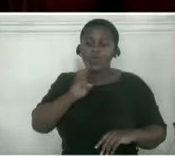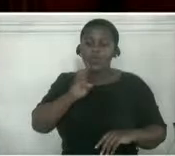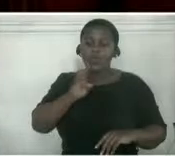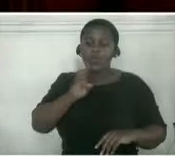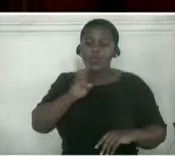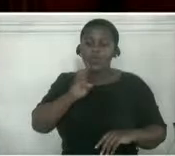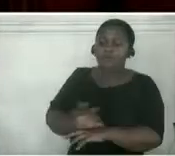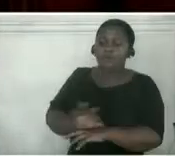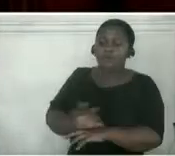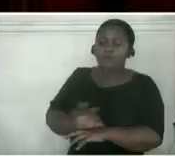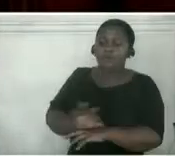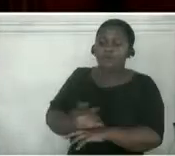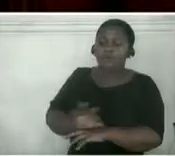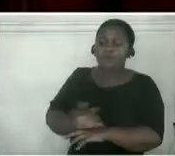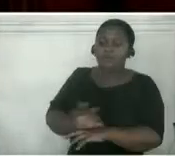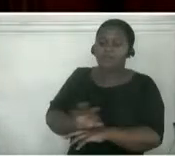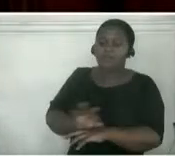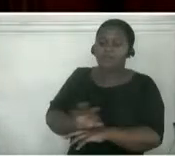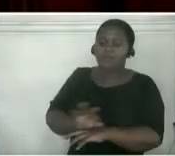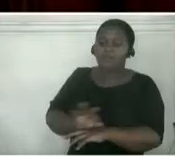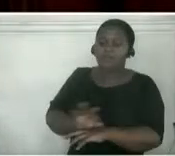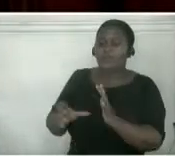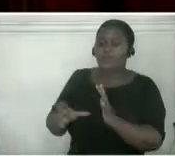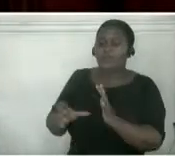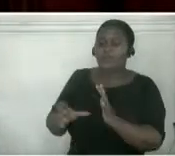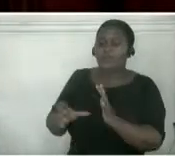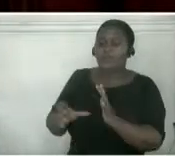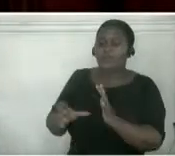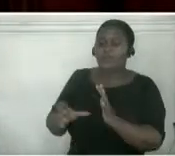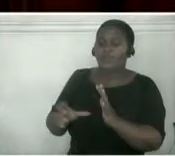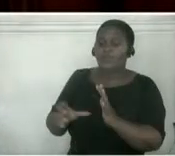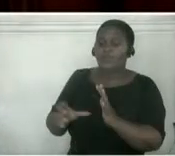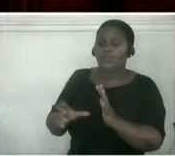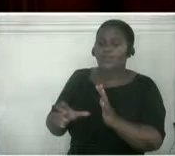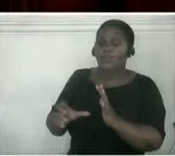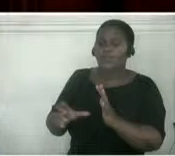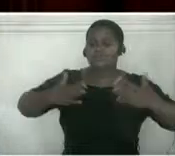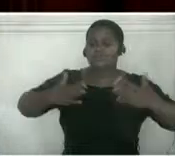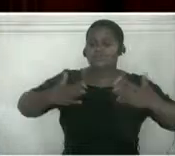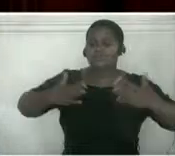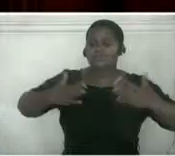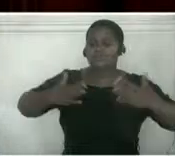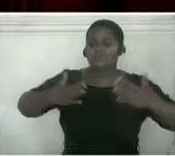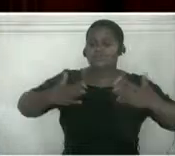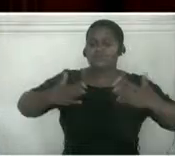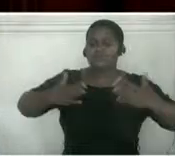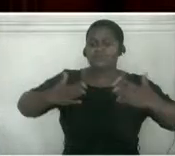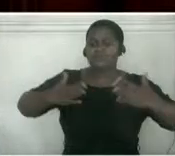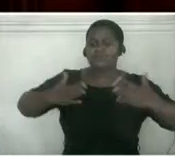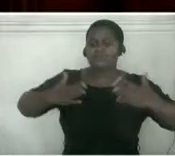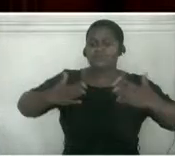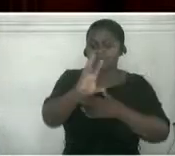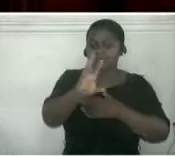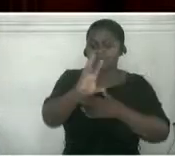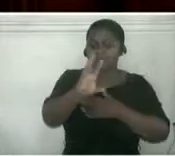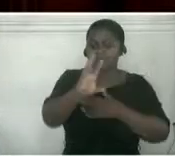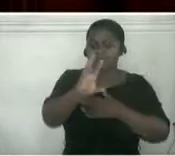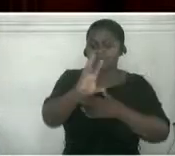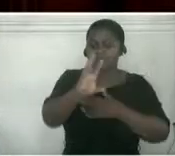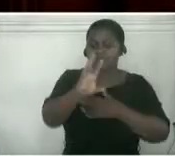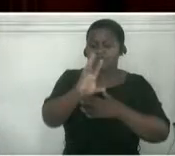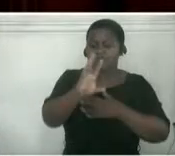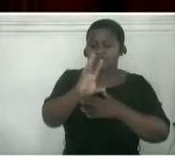water remains a key priority of the 6th administration. Investment in water infrastructure